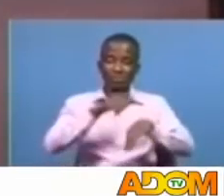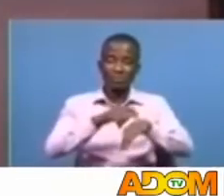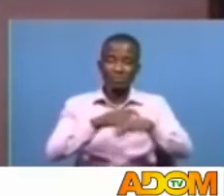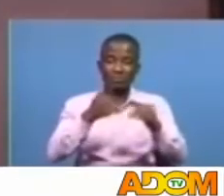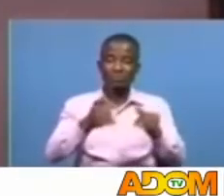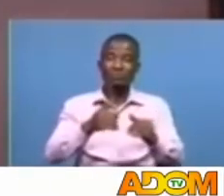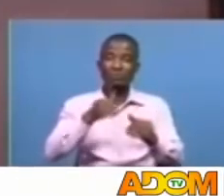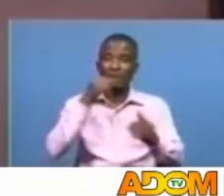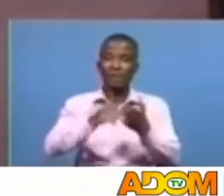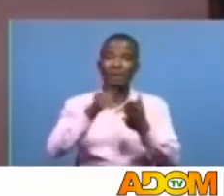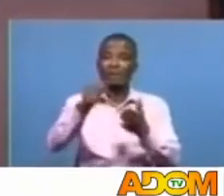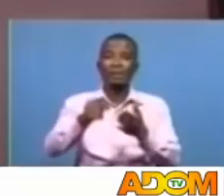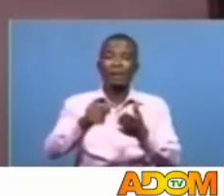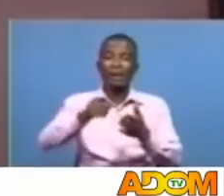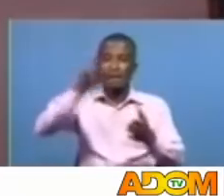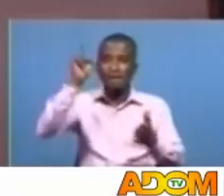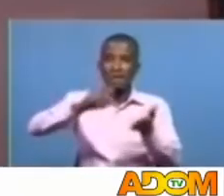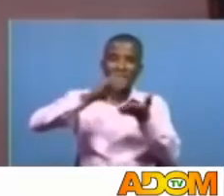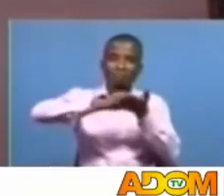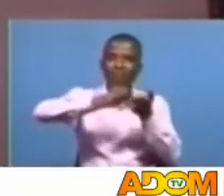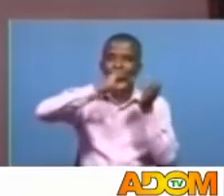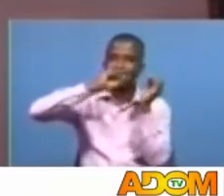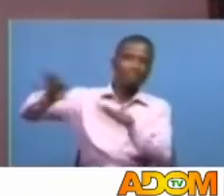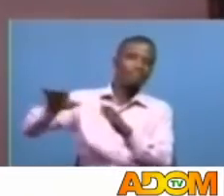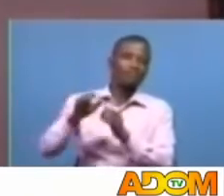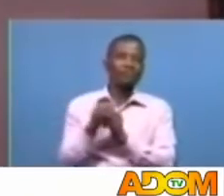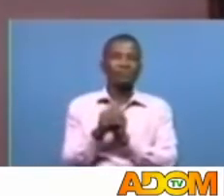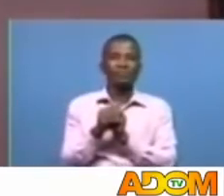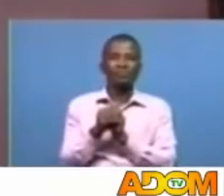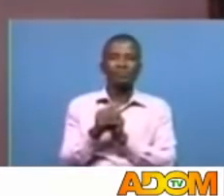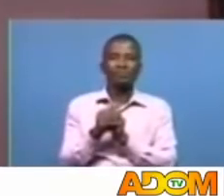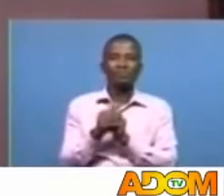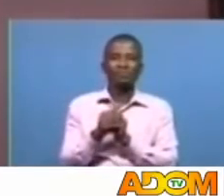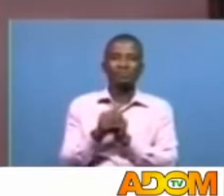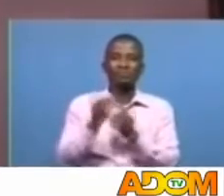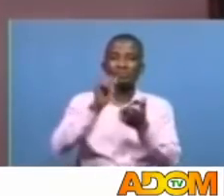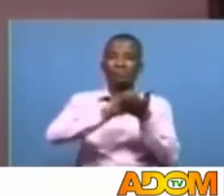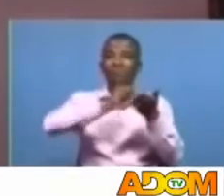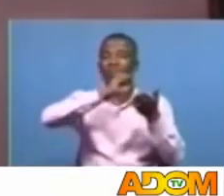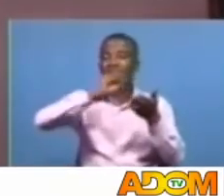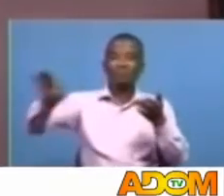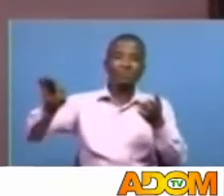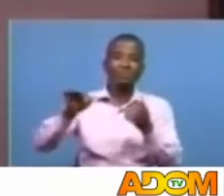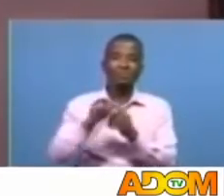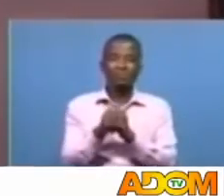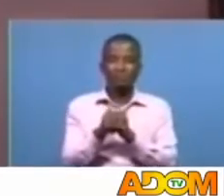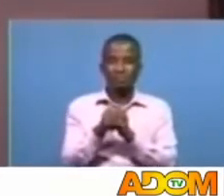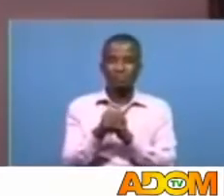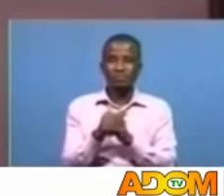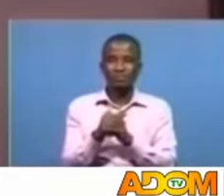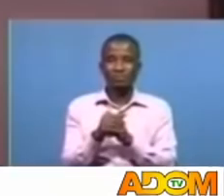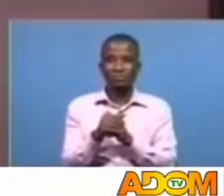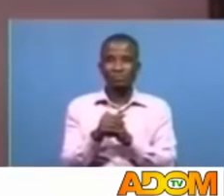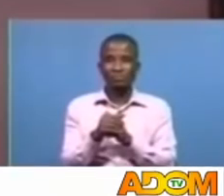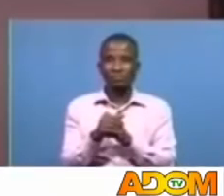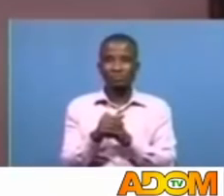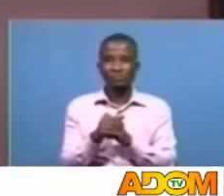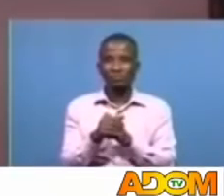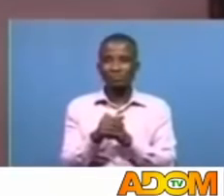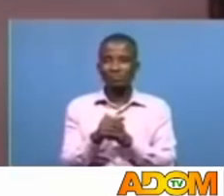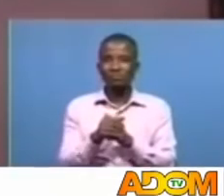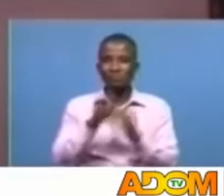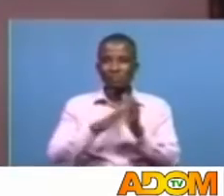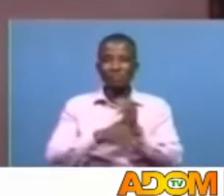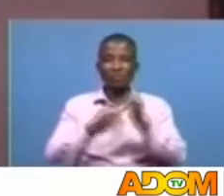this application be dismissed as an abuse of process. It be dismissed as an abuse of process